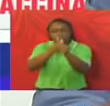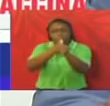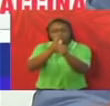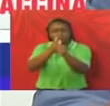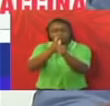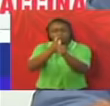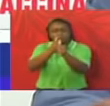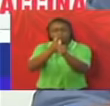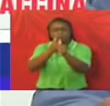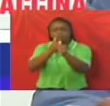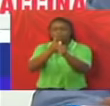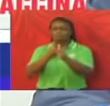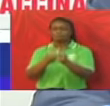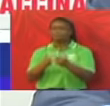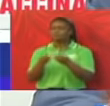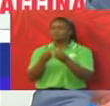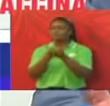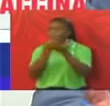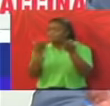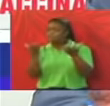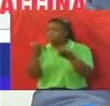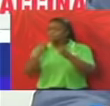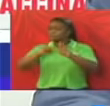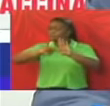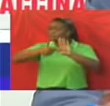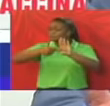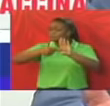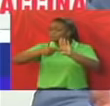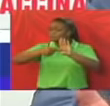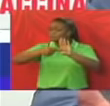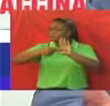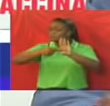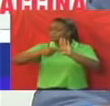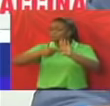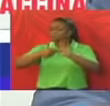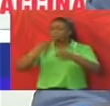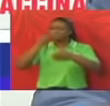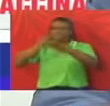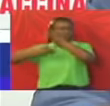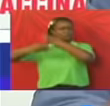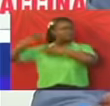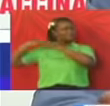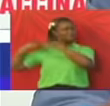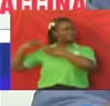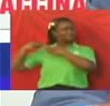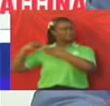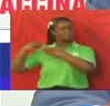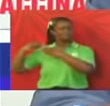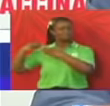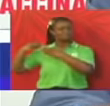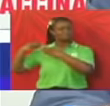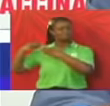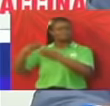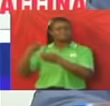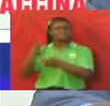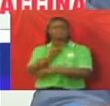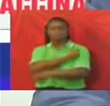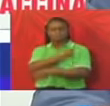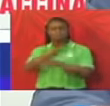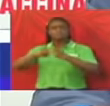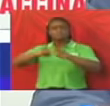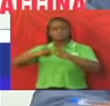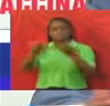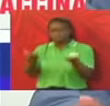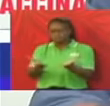that it has been in operation since the vaccine immunization program, that expanded program on immunization,